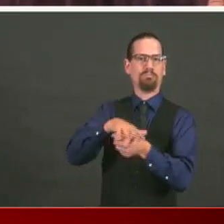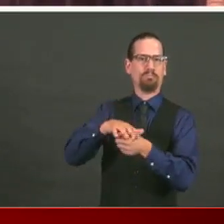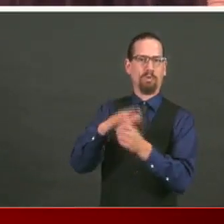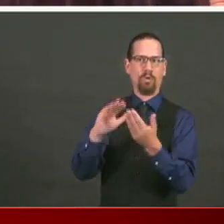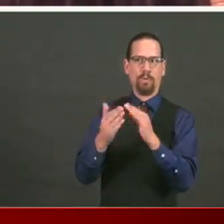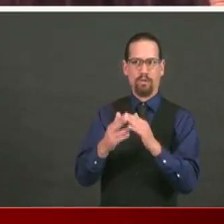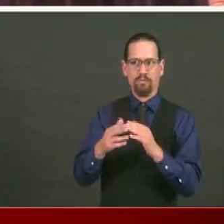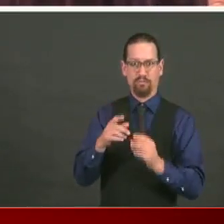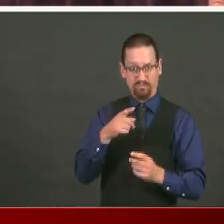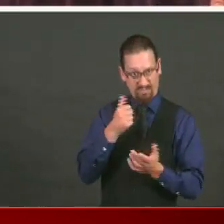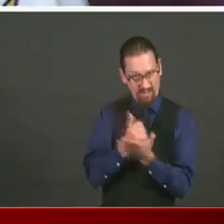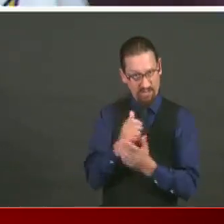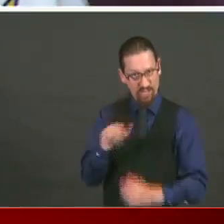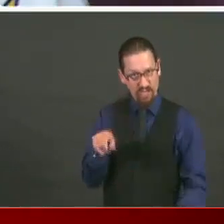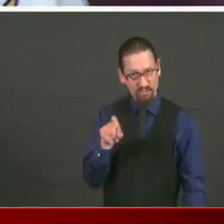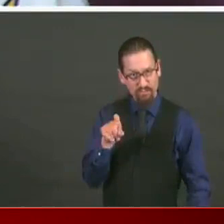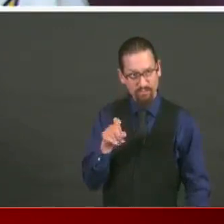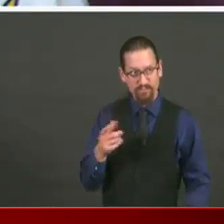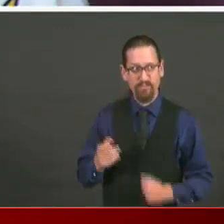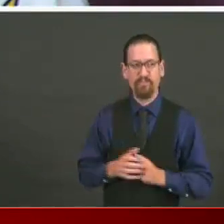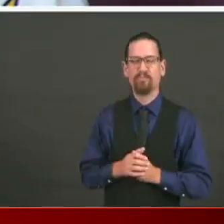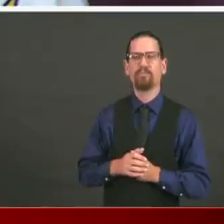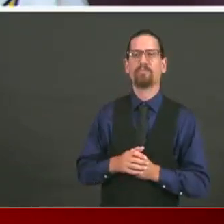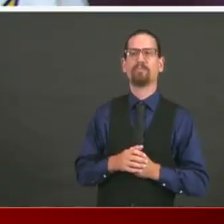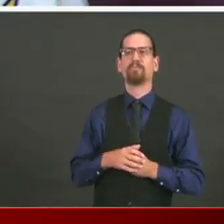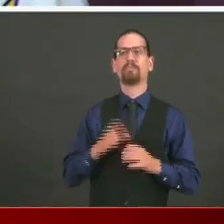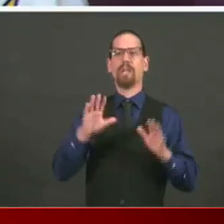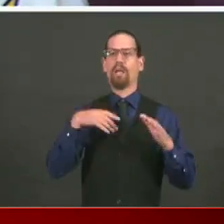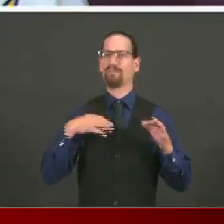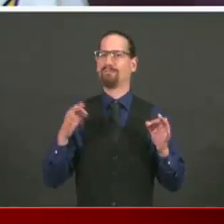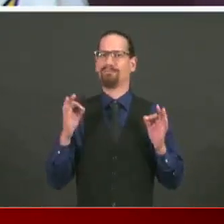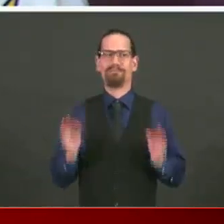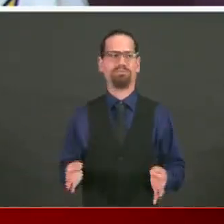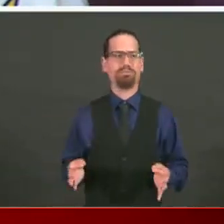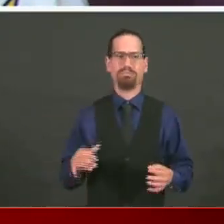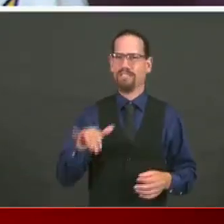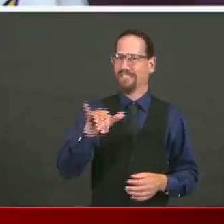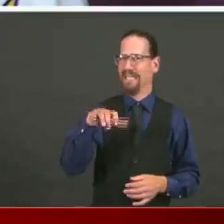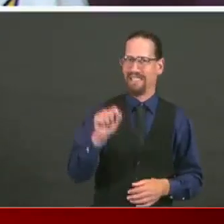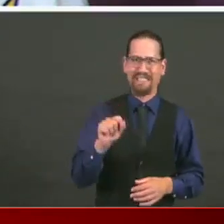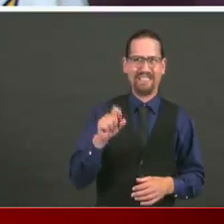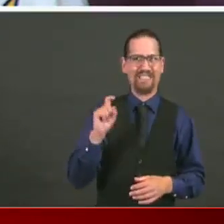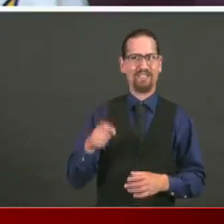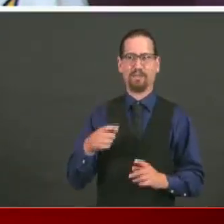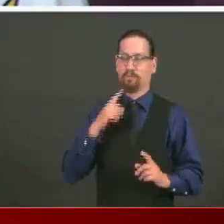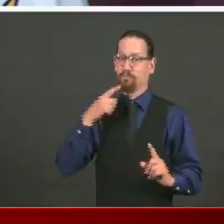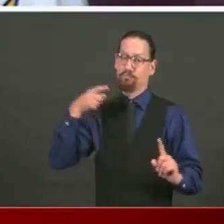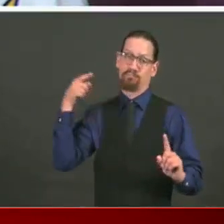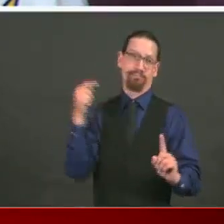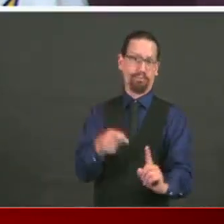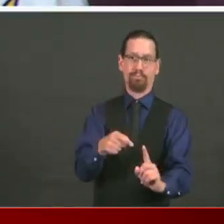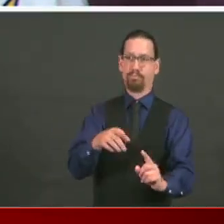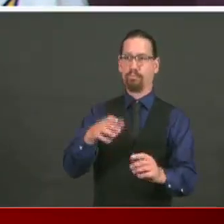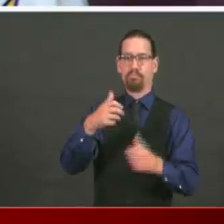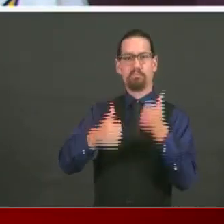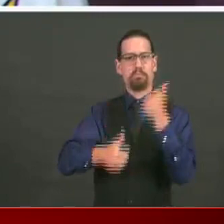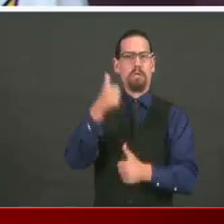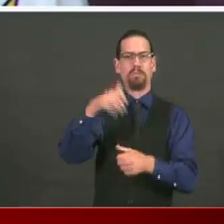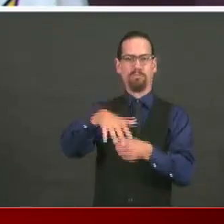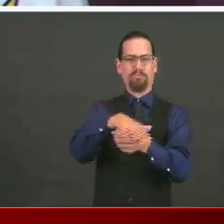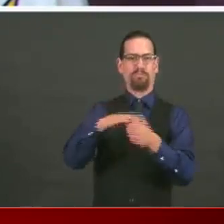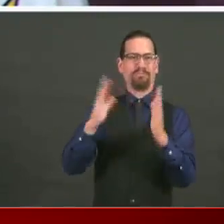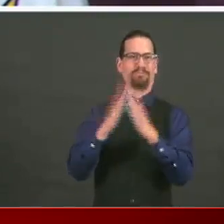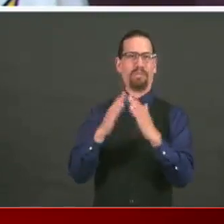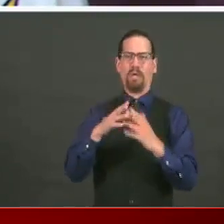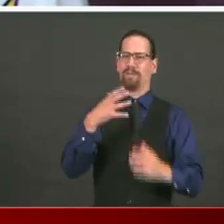specifically? Absolutely. That's the focus of contact tracing. What we have seen thus far is hotspots connected to